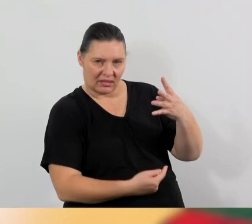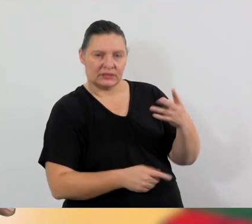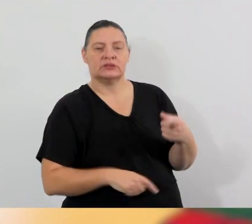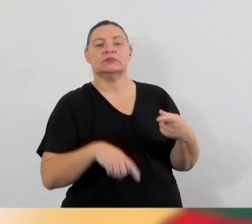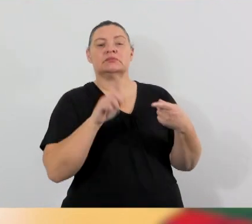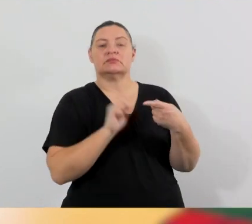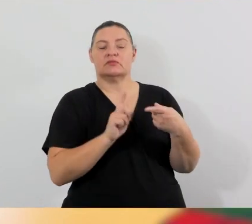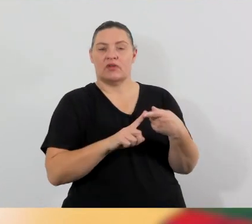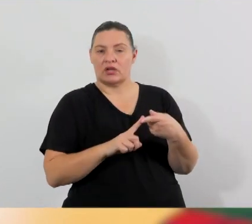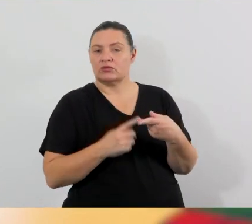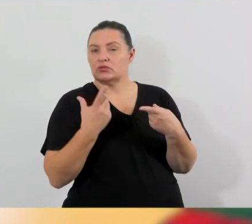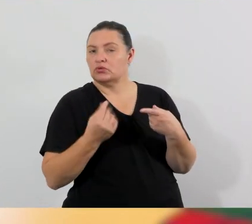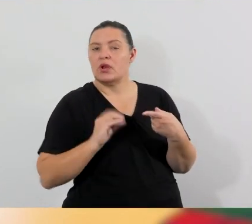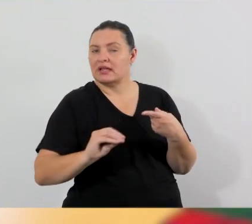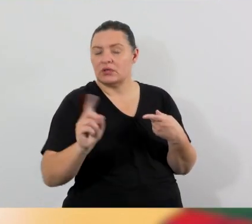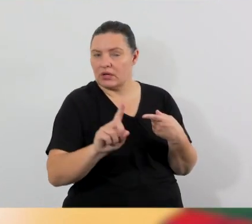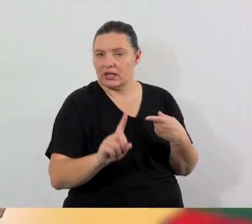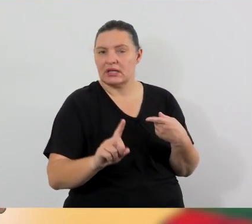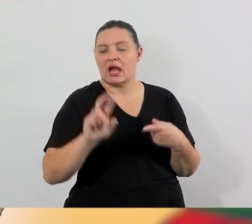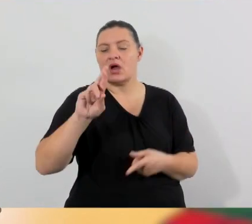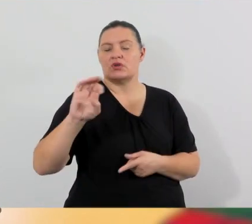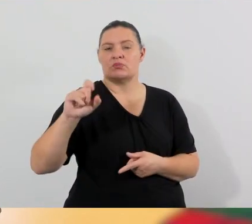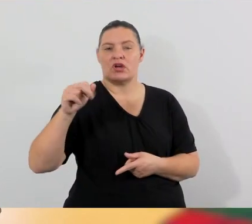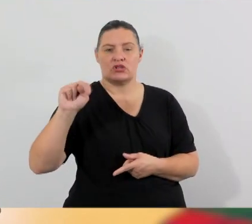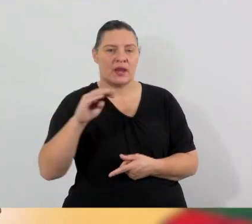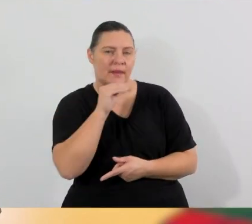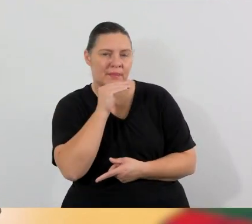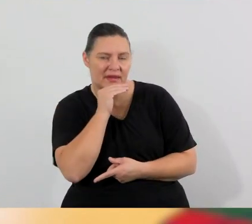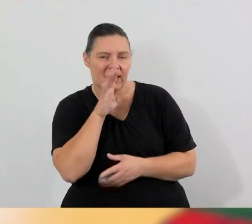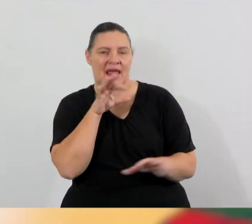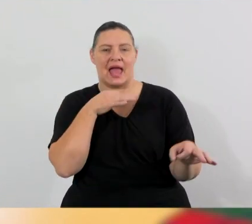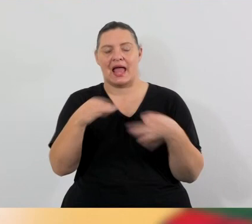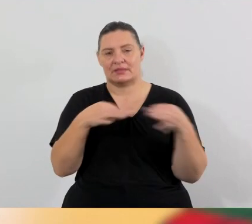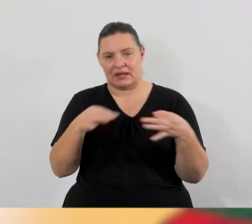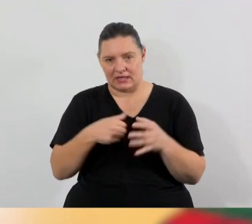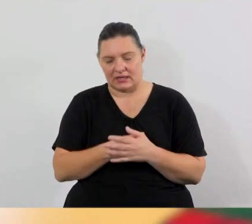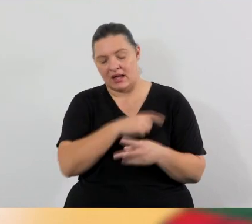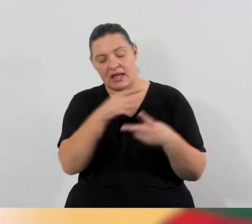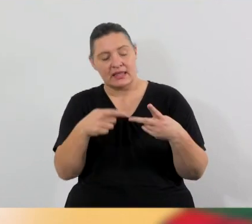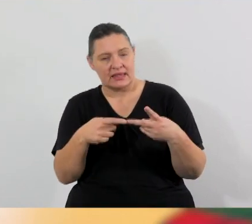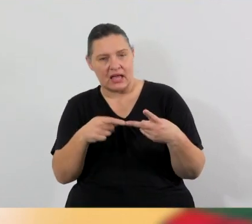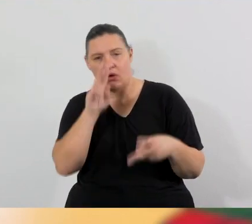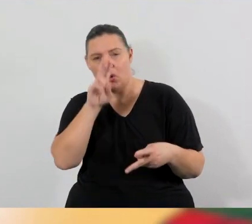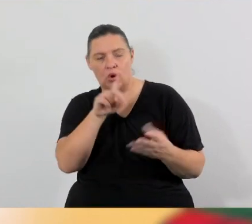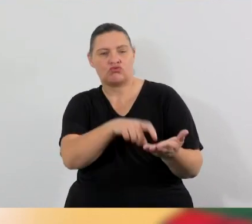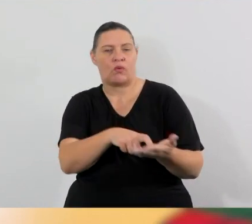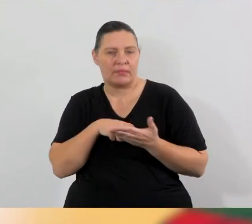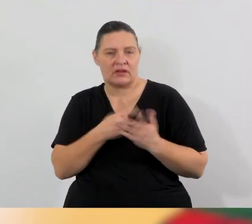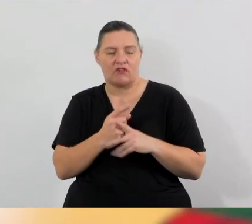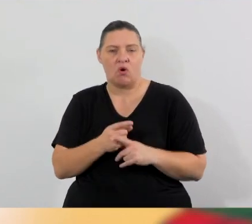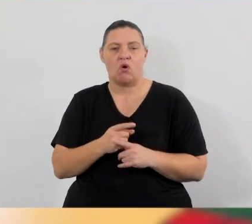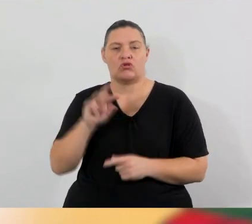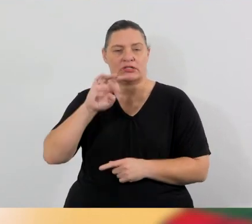map had. So the first thing that we tackled for this lesson was respiration definition and explanation. We then look